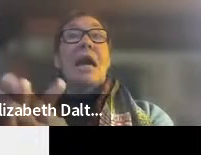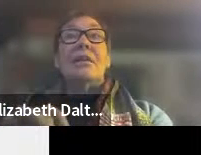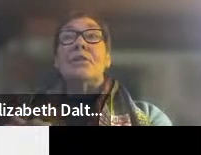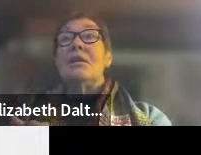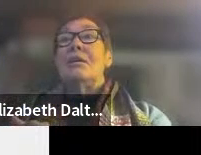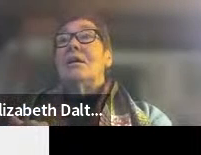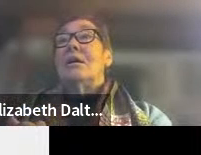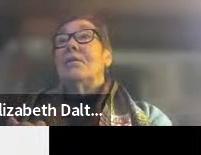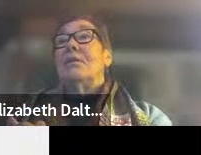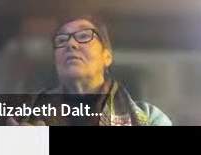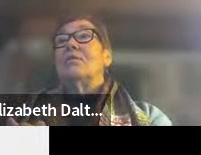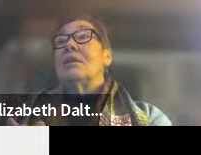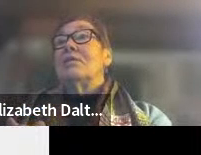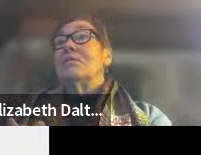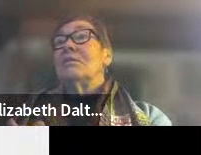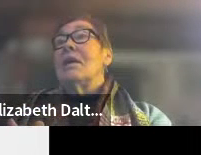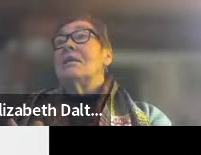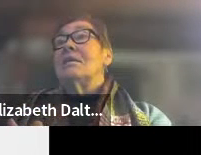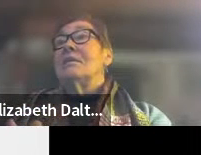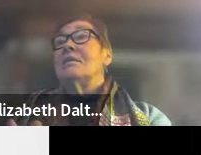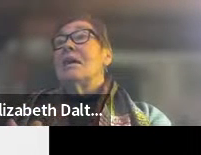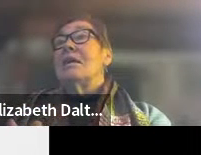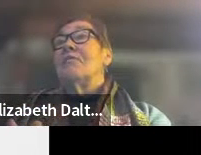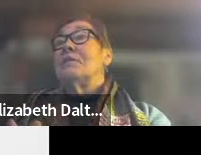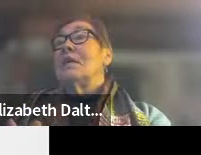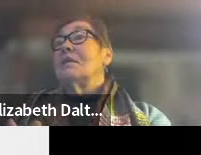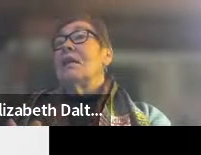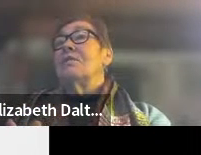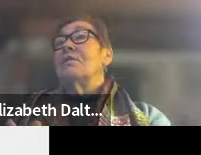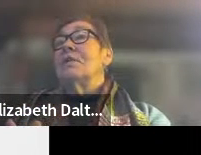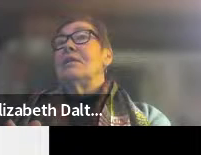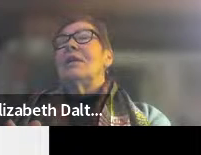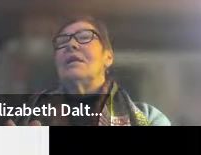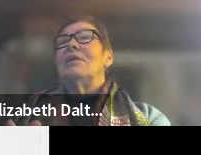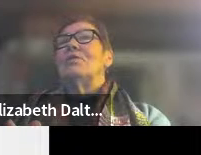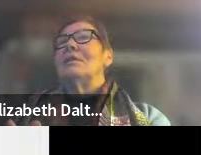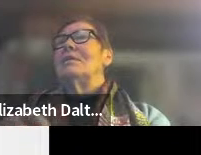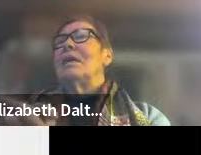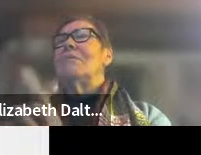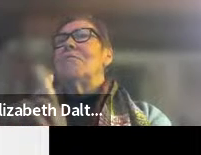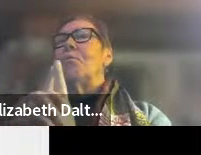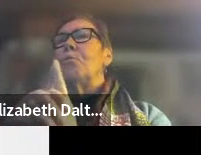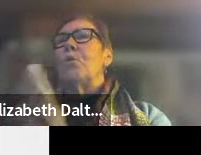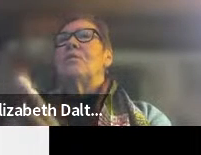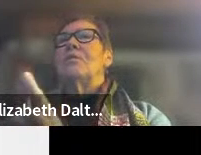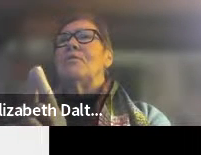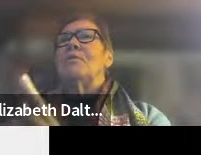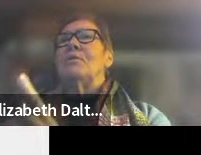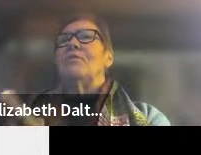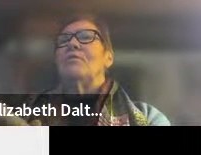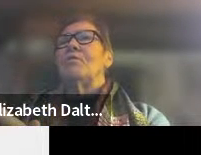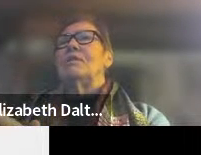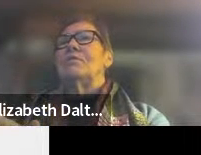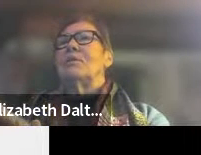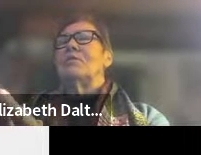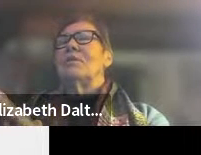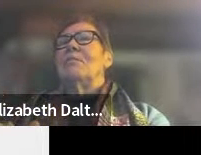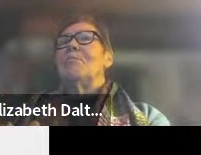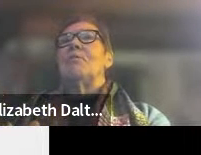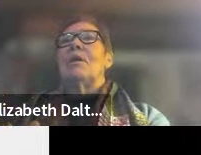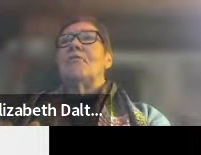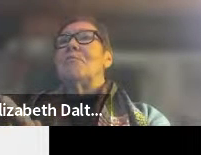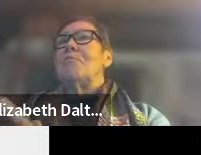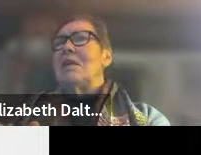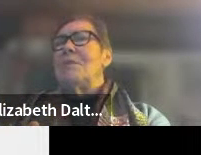for technology, the International Society for Technology and Education is a wonderful, wonderful